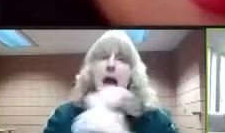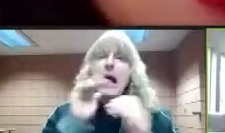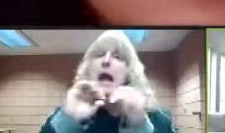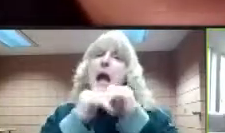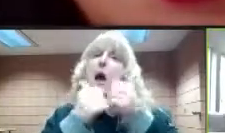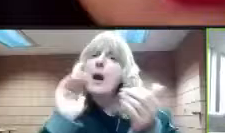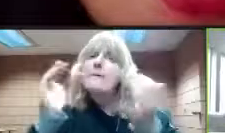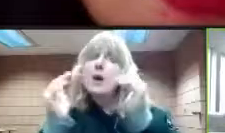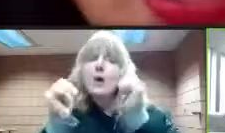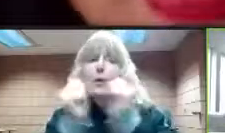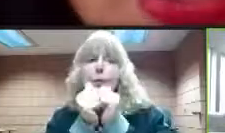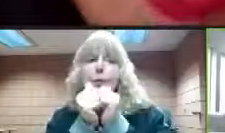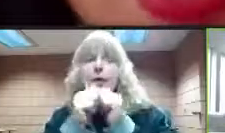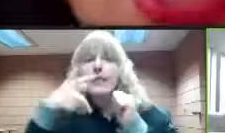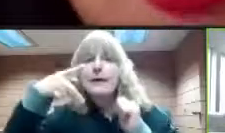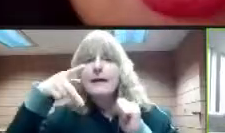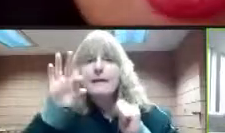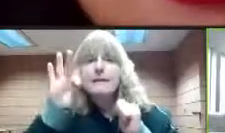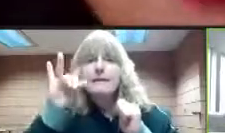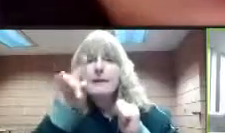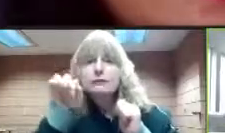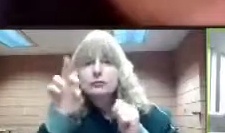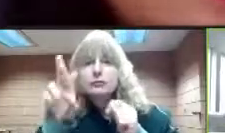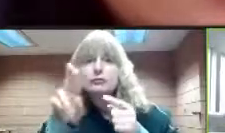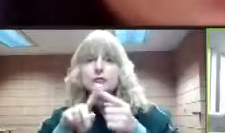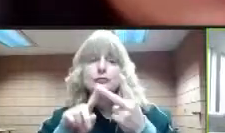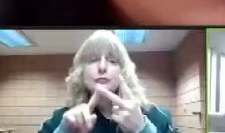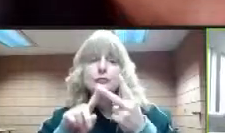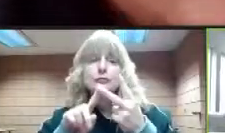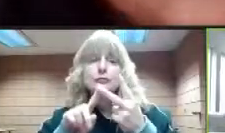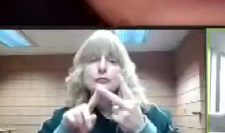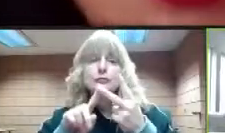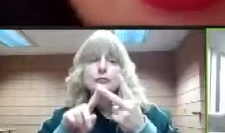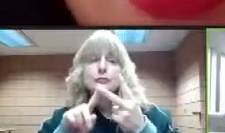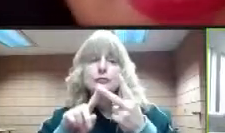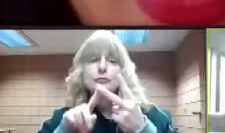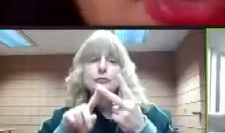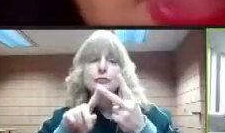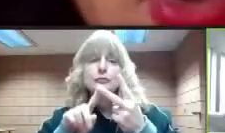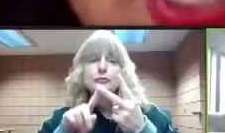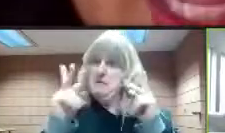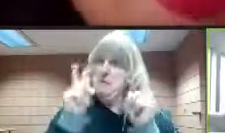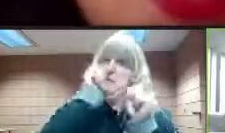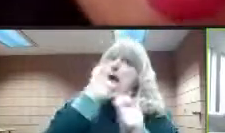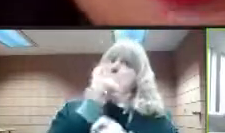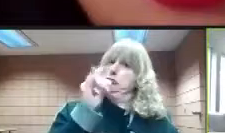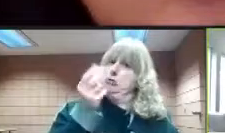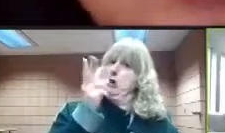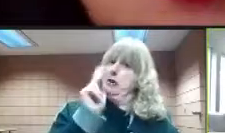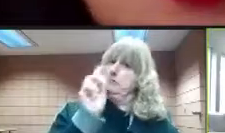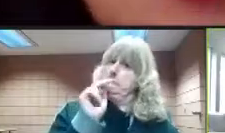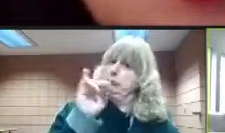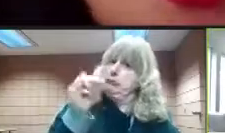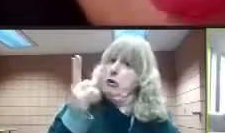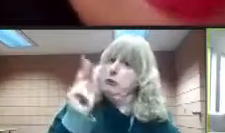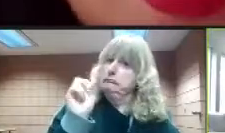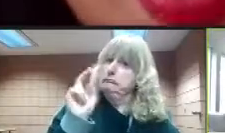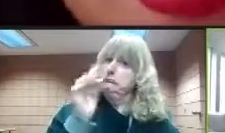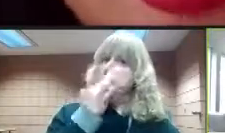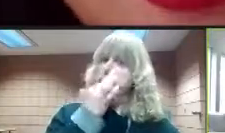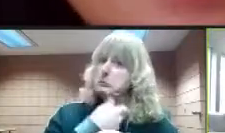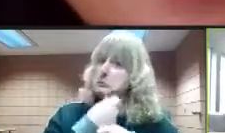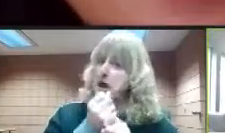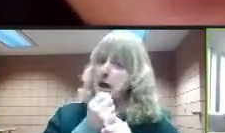versions? Many folks were surprised to hear that Johnson & Johnson even makes vaccines when they've been doing so for a very long time. So we'd love to hear from you a little bit more about